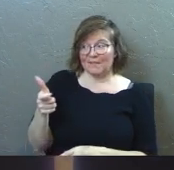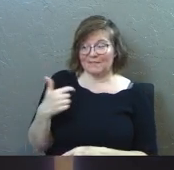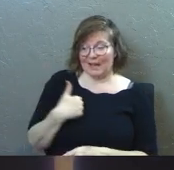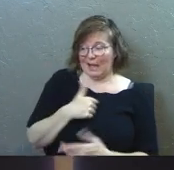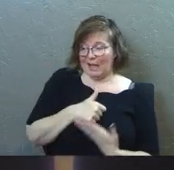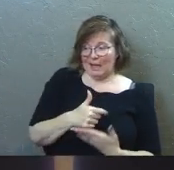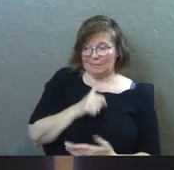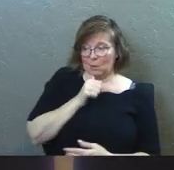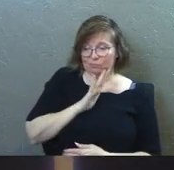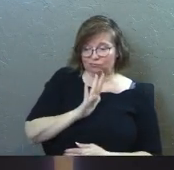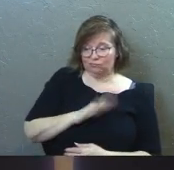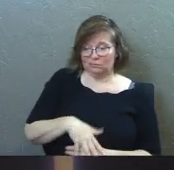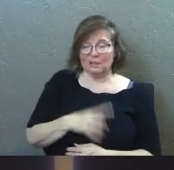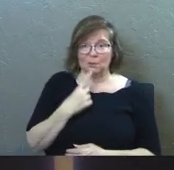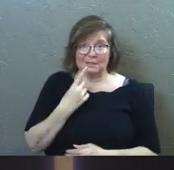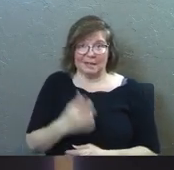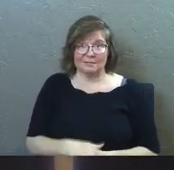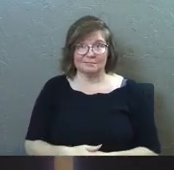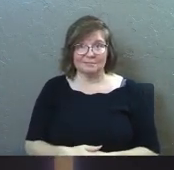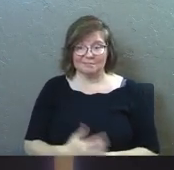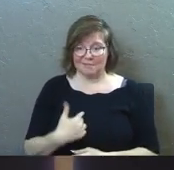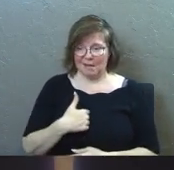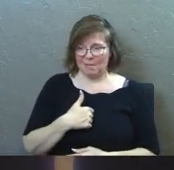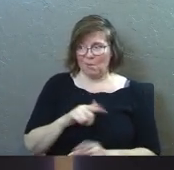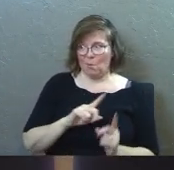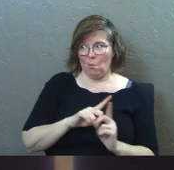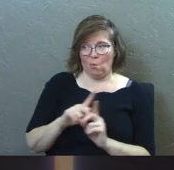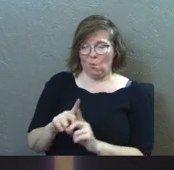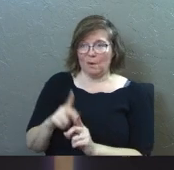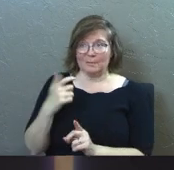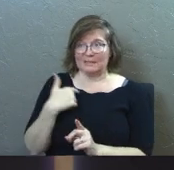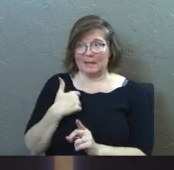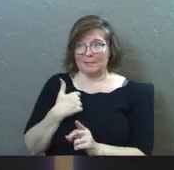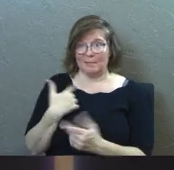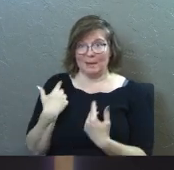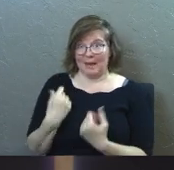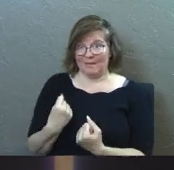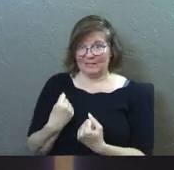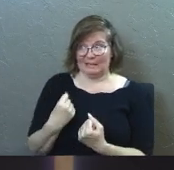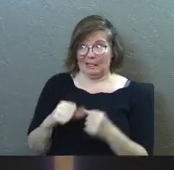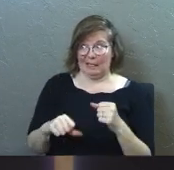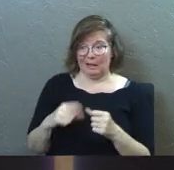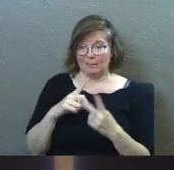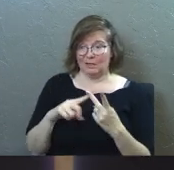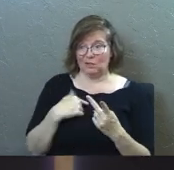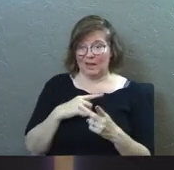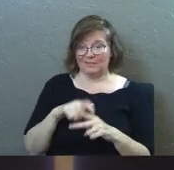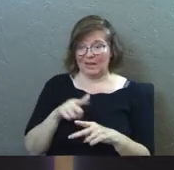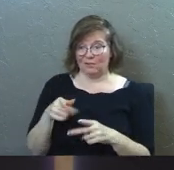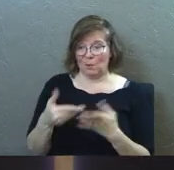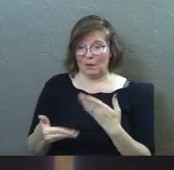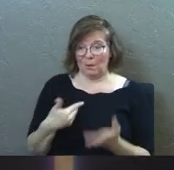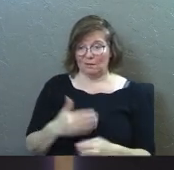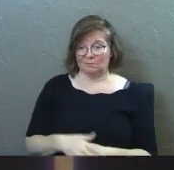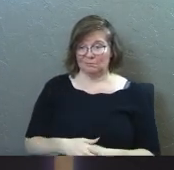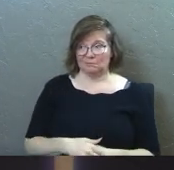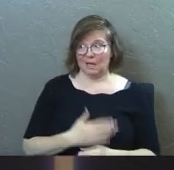own. That's what they're saying. I'm not gonna walk you there because I'm not very confident and I'm not sure I've got time for you